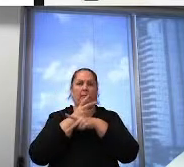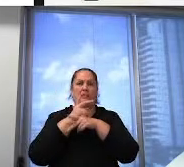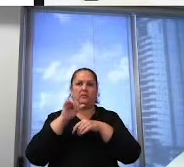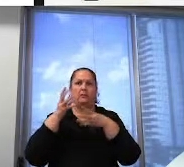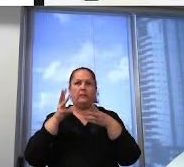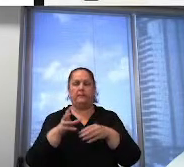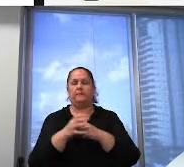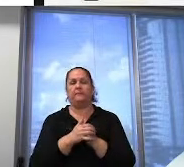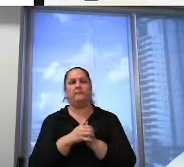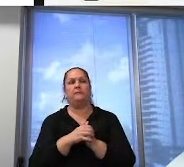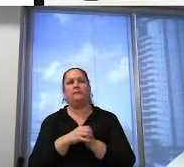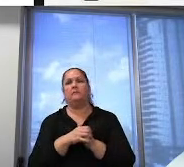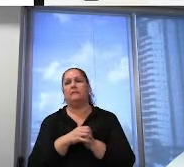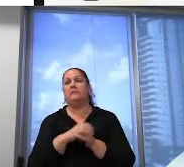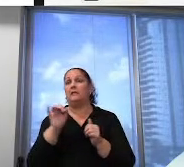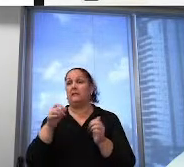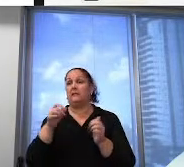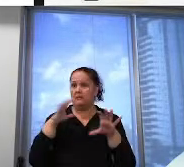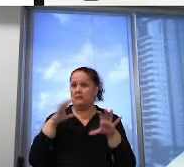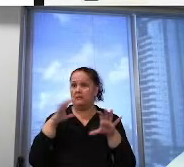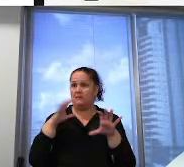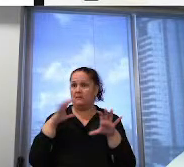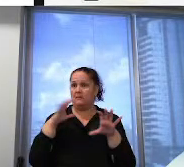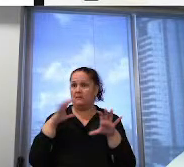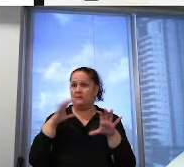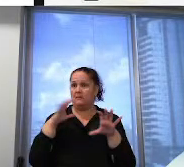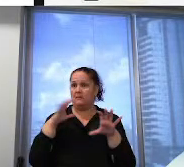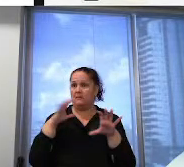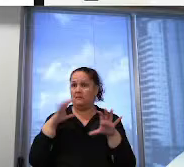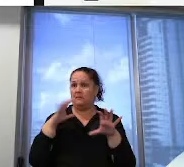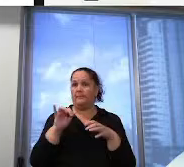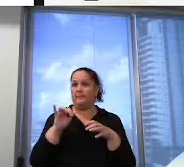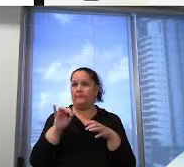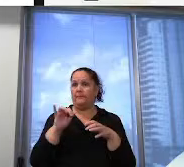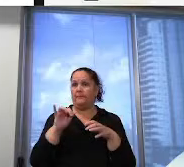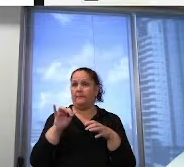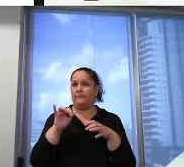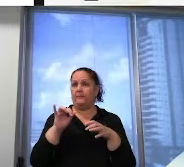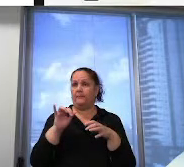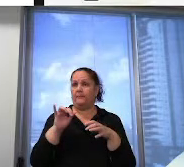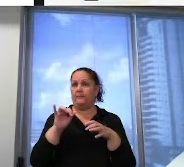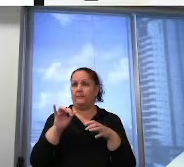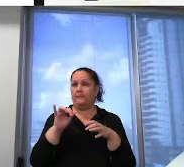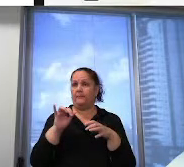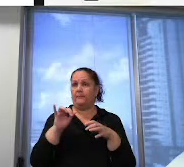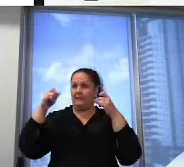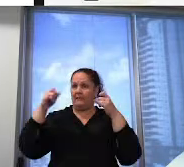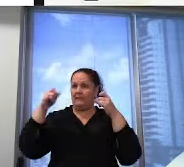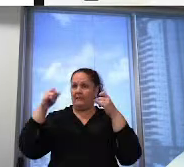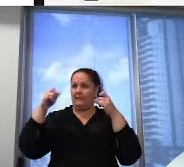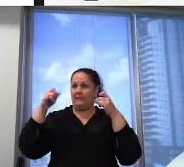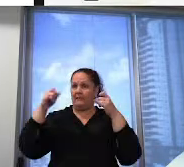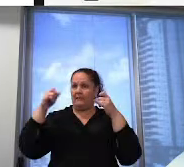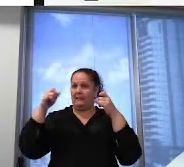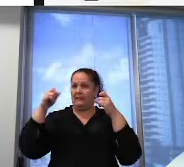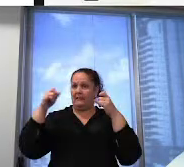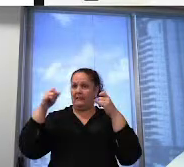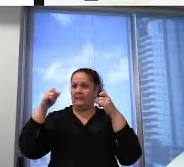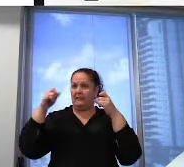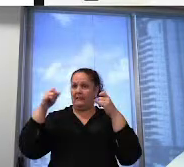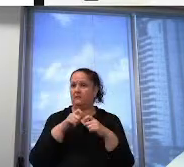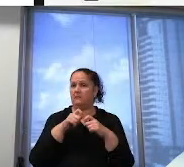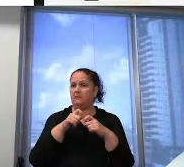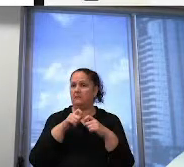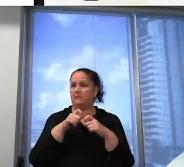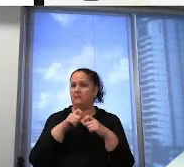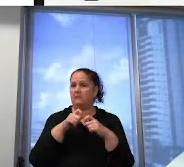be managed that way. And done based on, like, for targeted lines like the ones you're talking about that